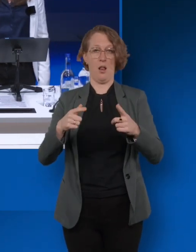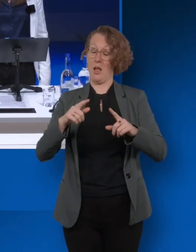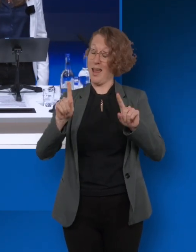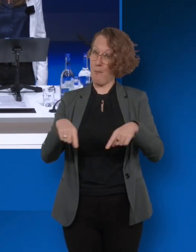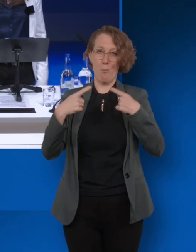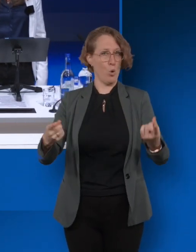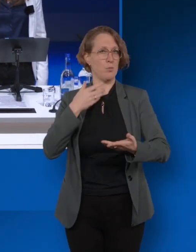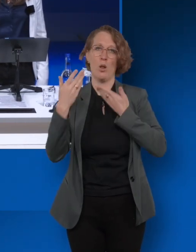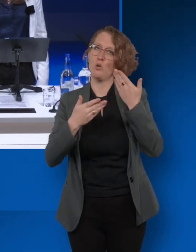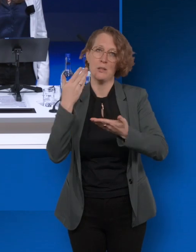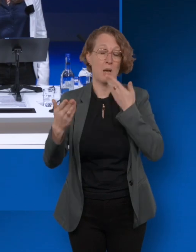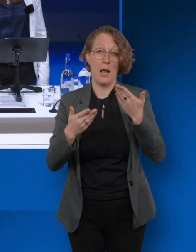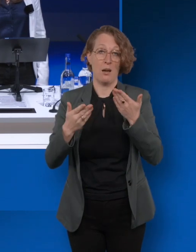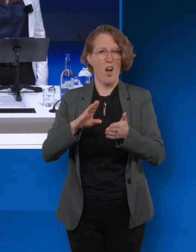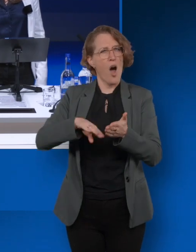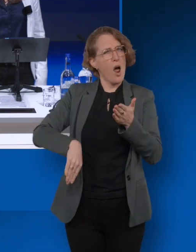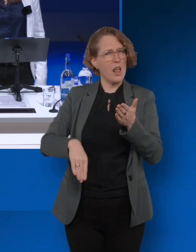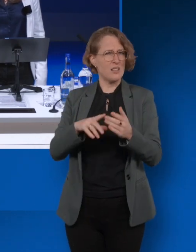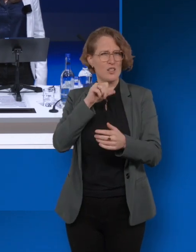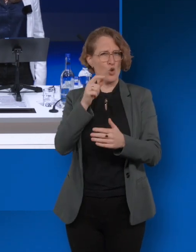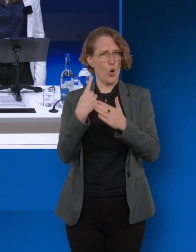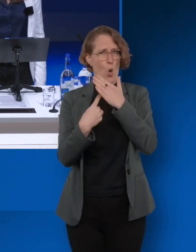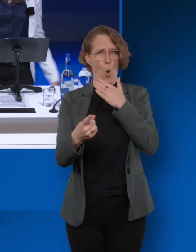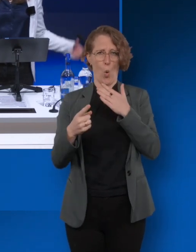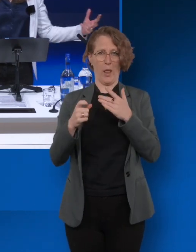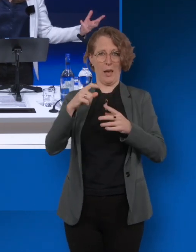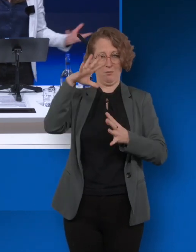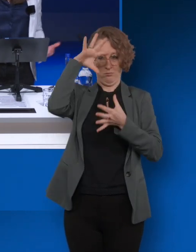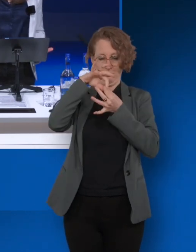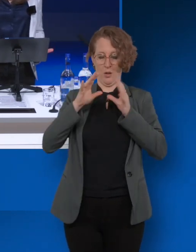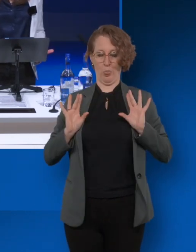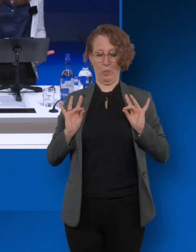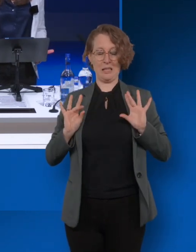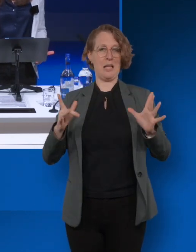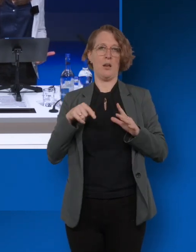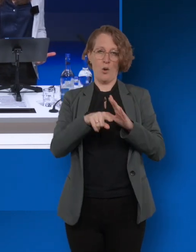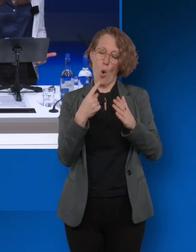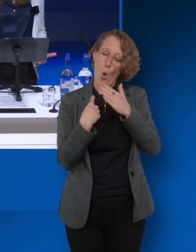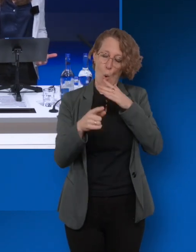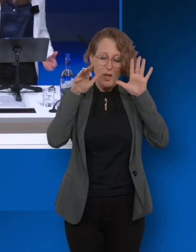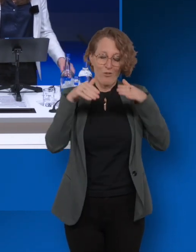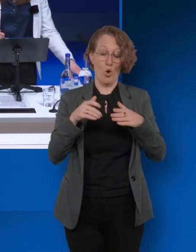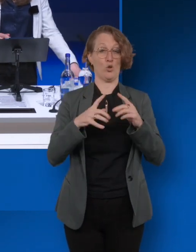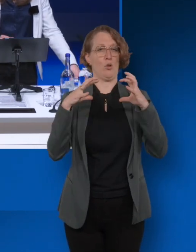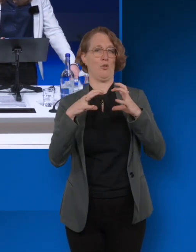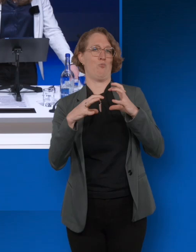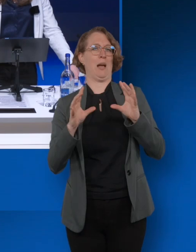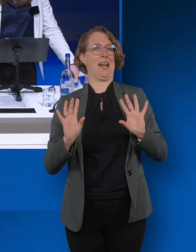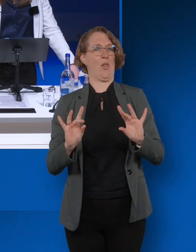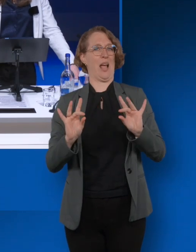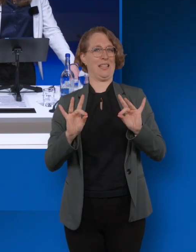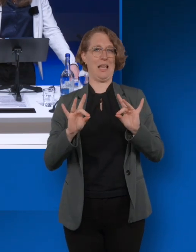cross unless we're not simply in a closed system of the forces of nature acting on